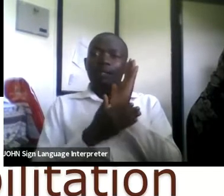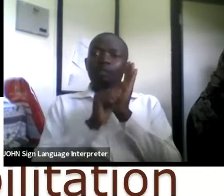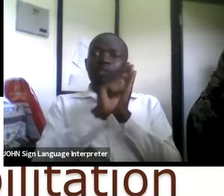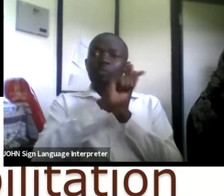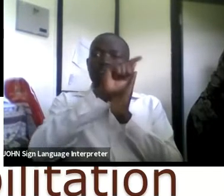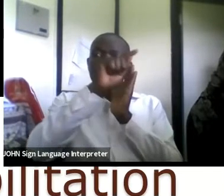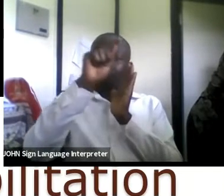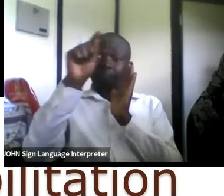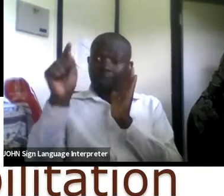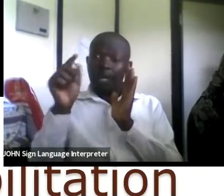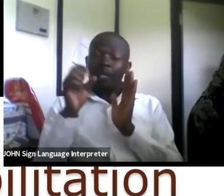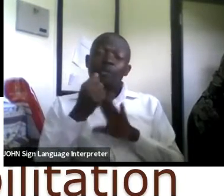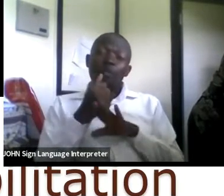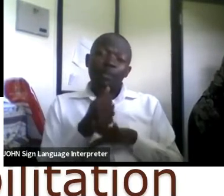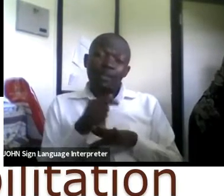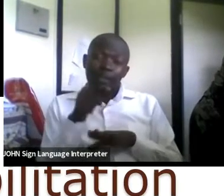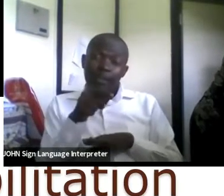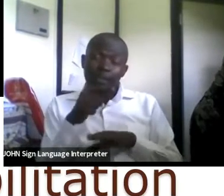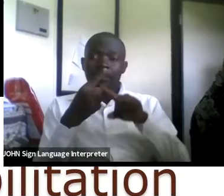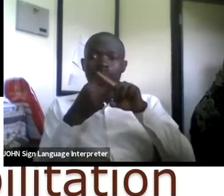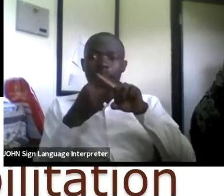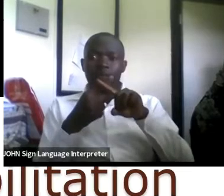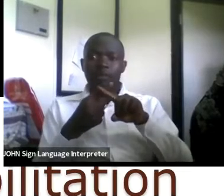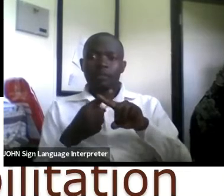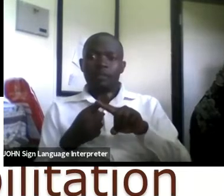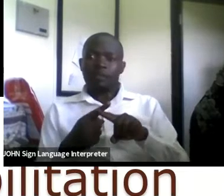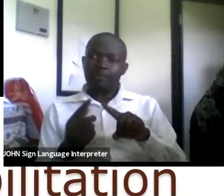that, the statistics was arrived at.